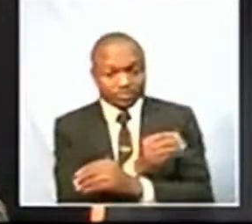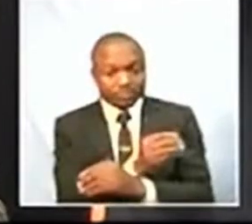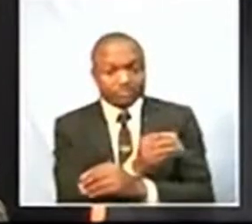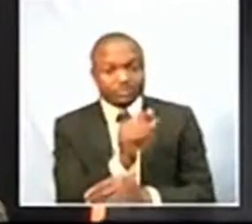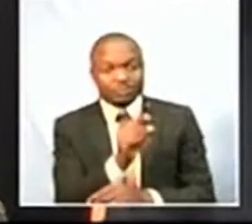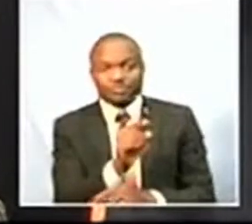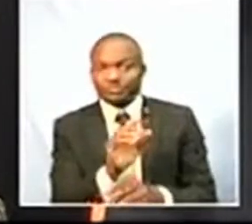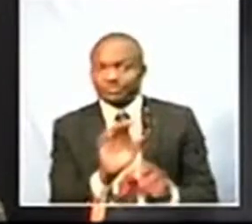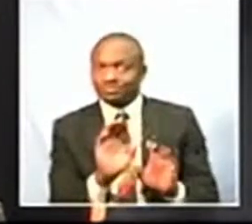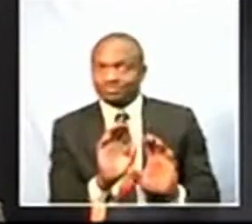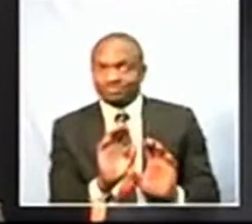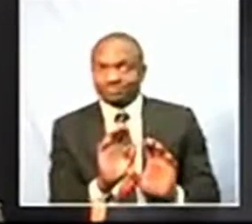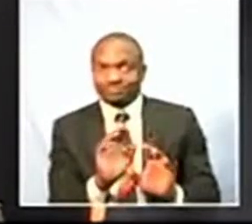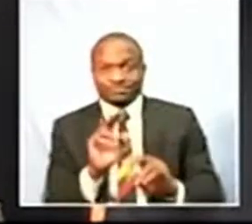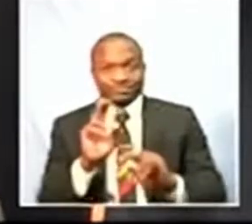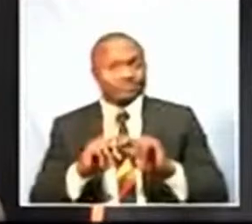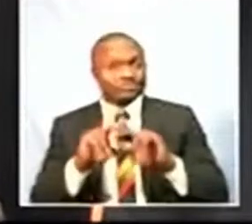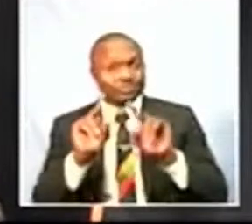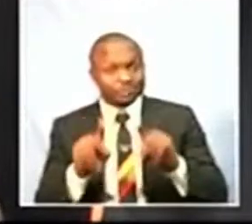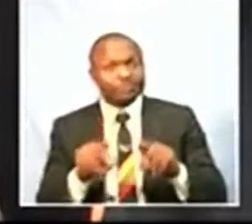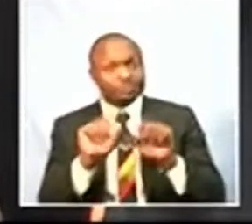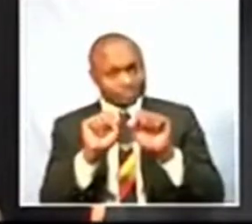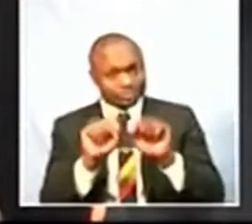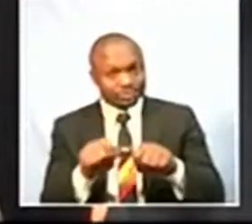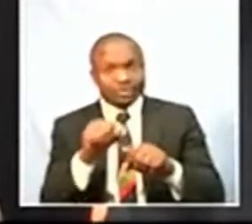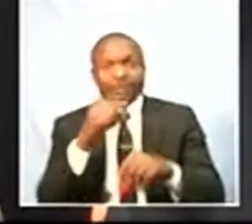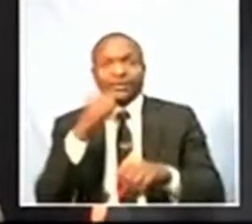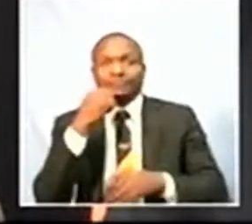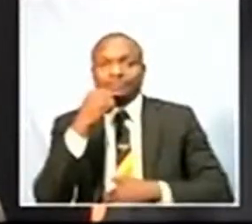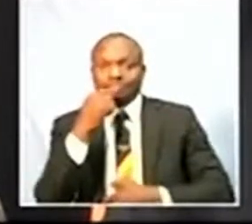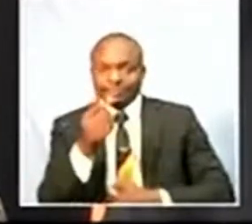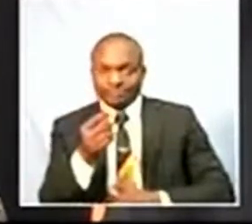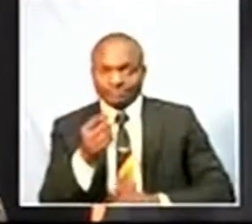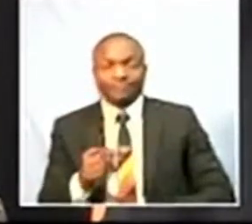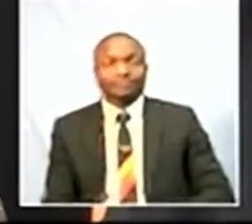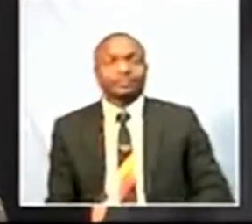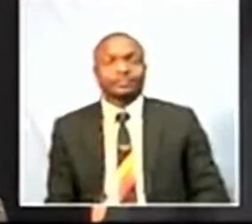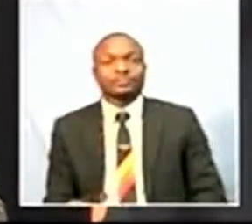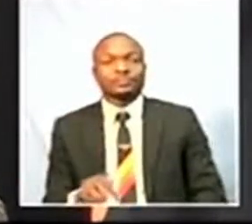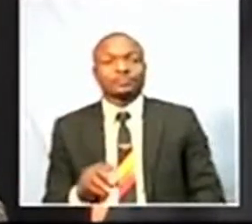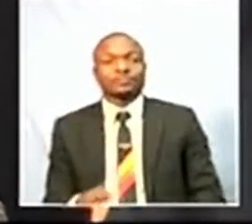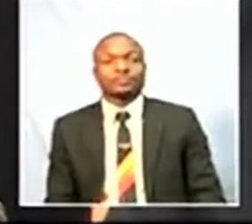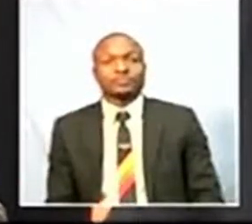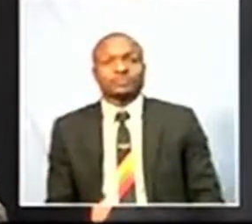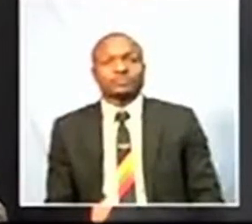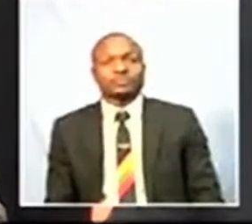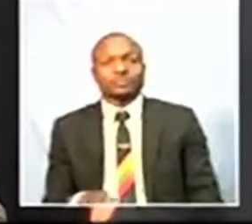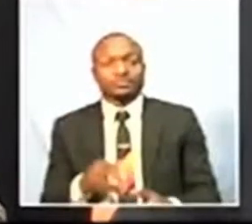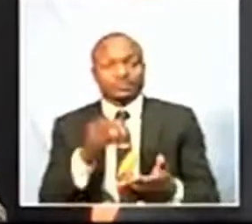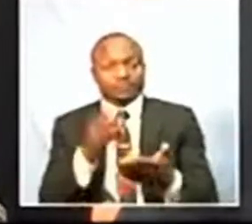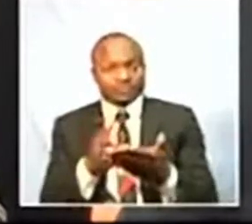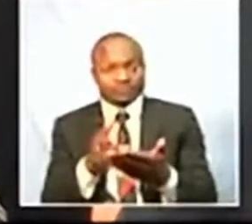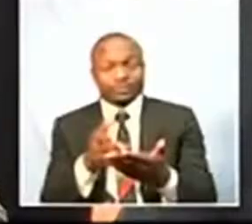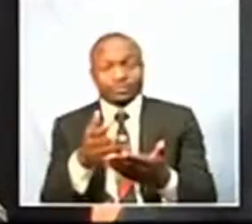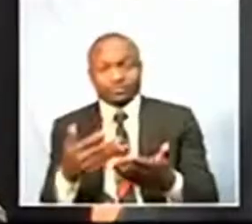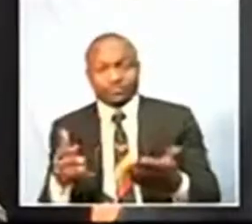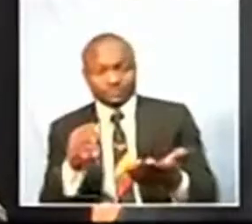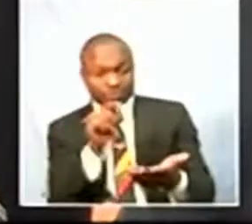that stage. So, Chair, I can confirm that the directives contained in this circular